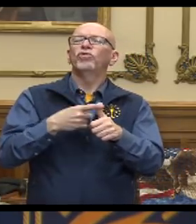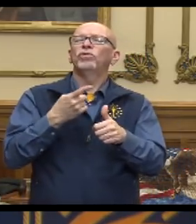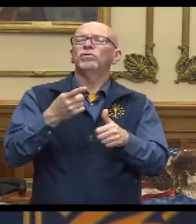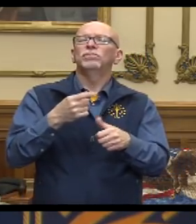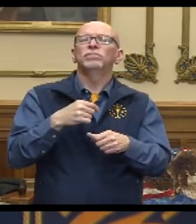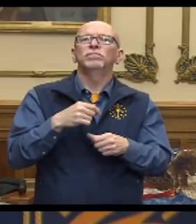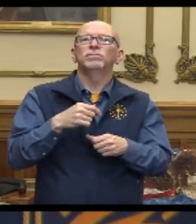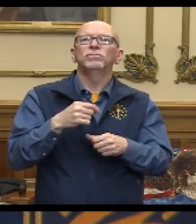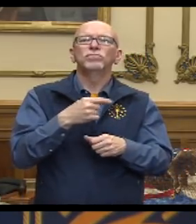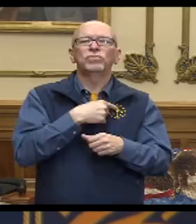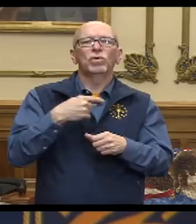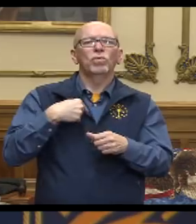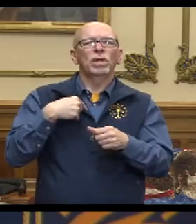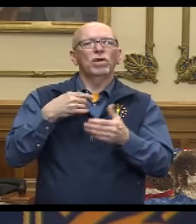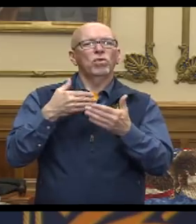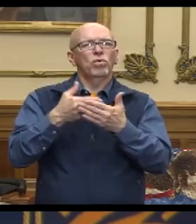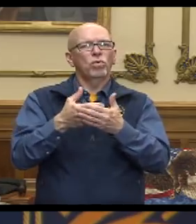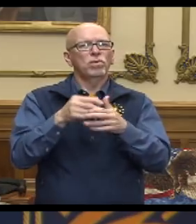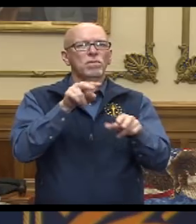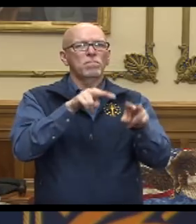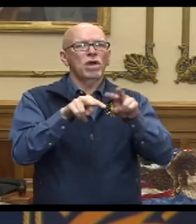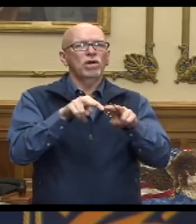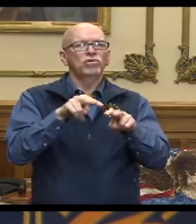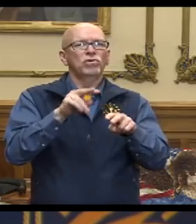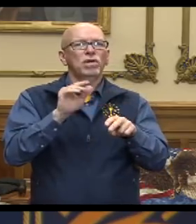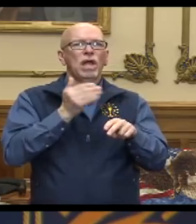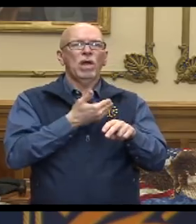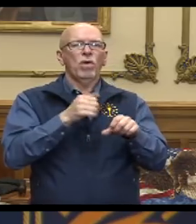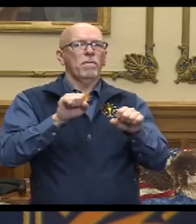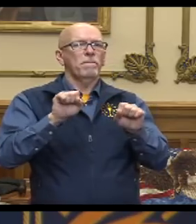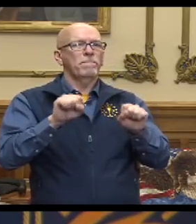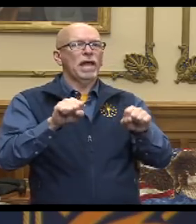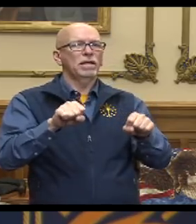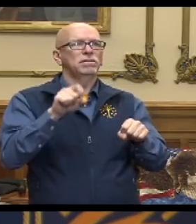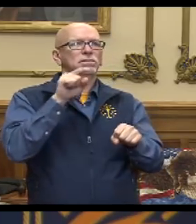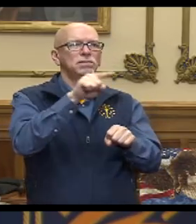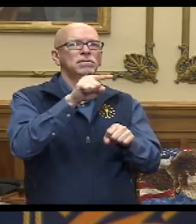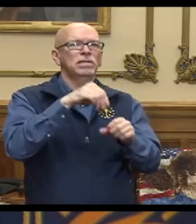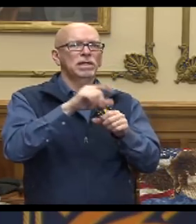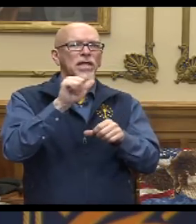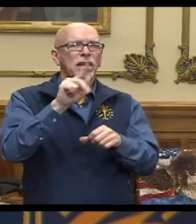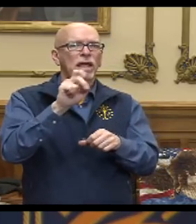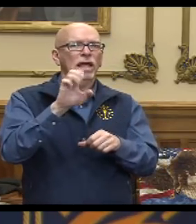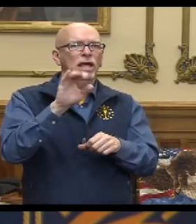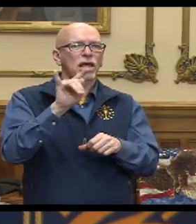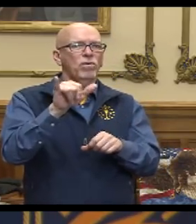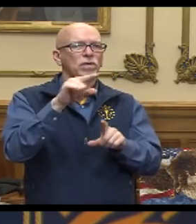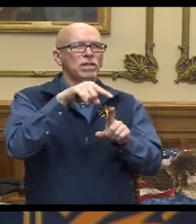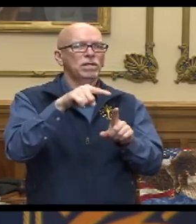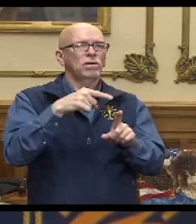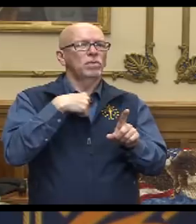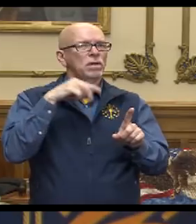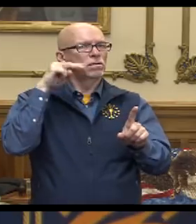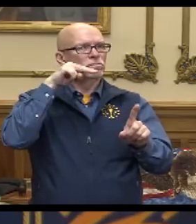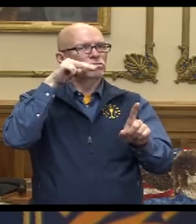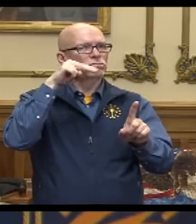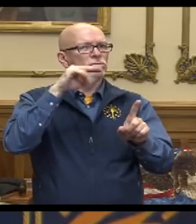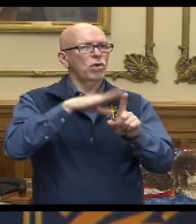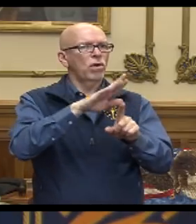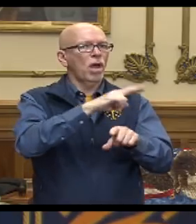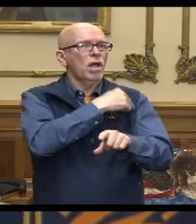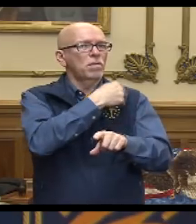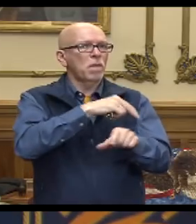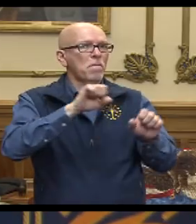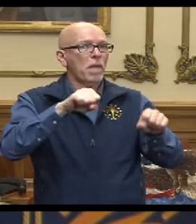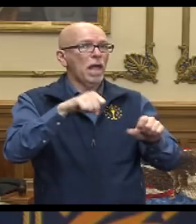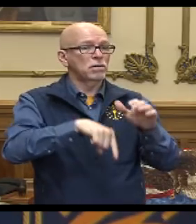are closely monitoring all of the capacity in the entire Lake County. And by keeping an eye on that capacity,